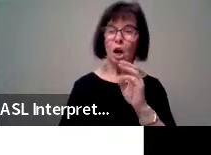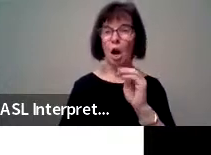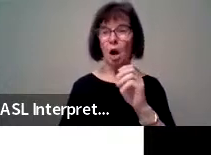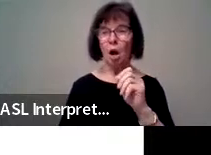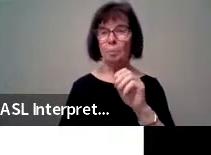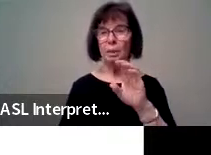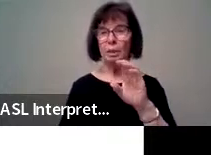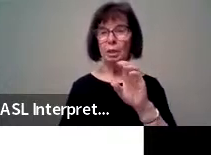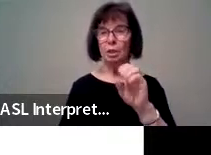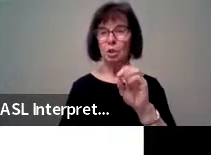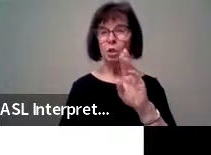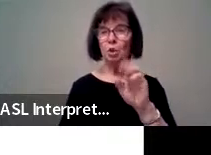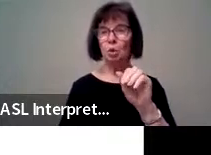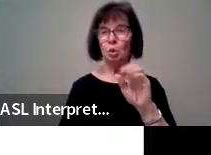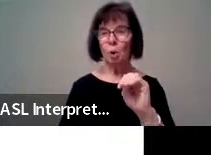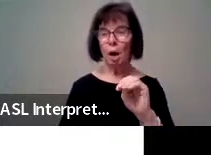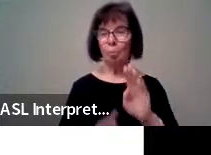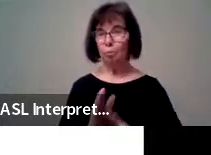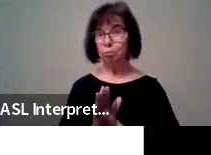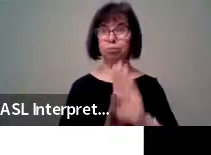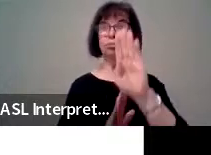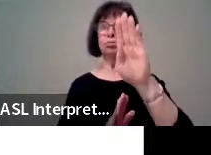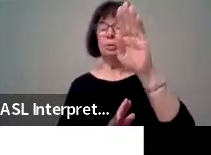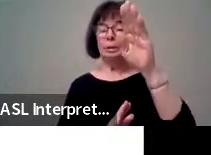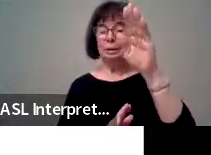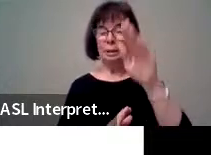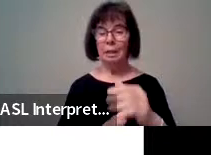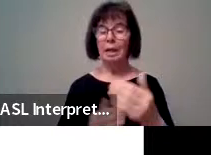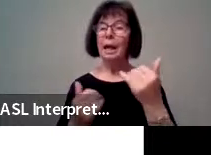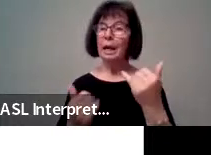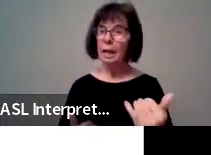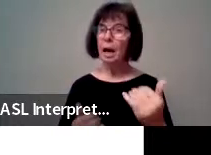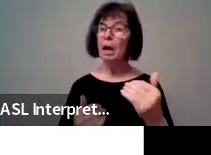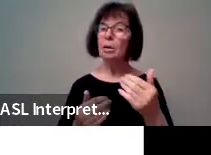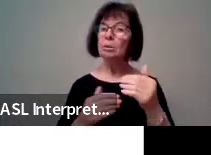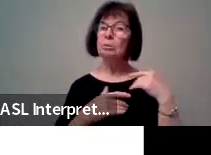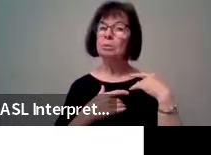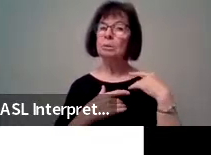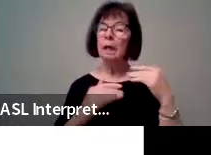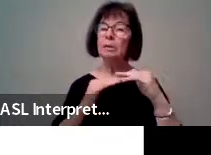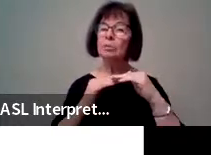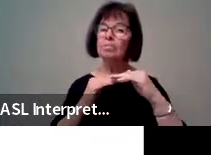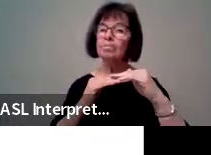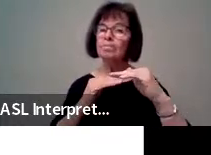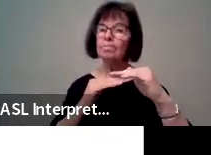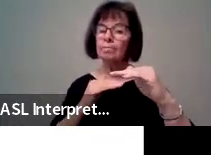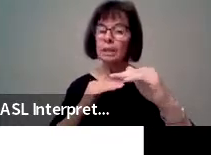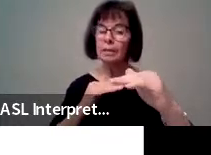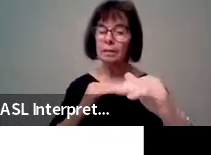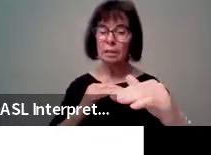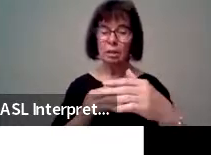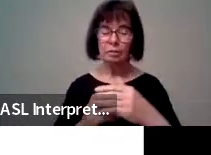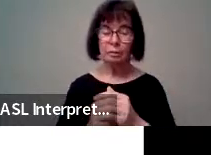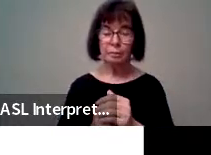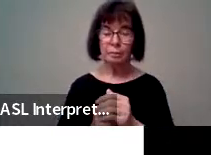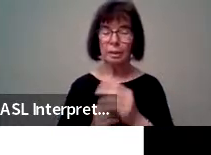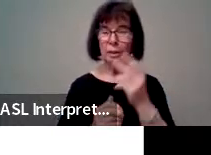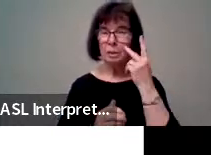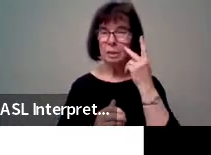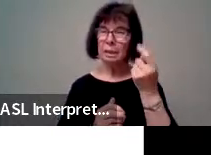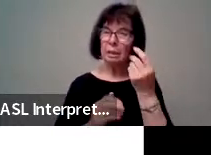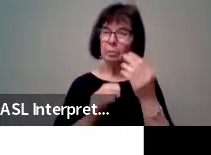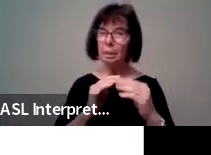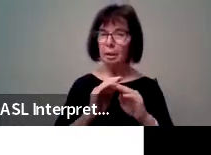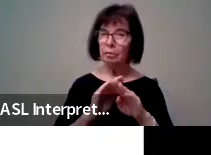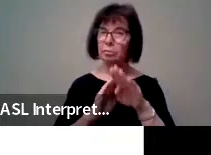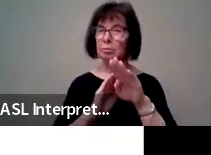had the highest number of cases. And now we're kind of leveling off, but as Dr. Moss mentioned, we're seeing a little bit of an uptick